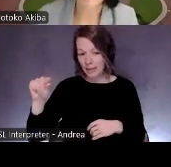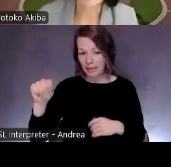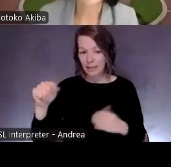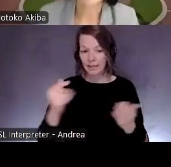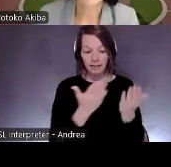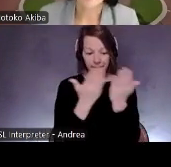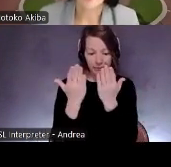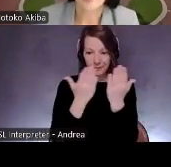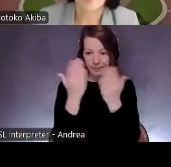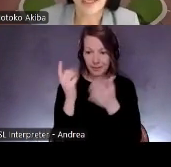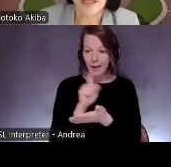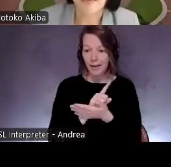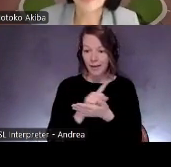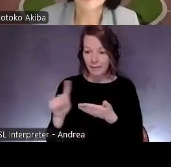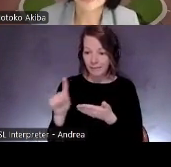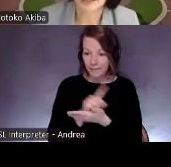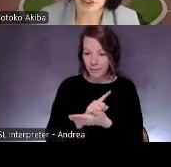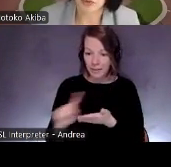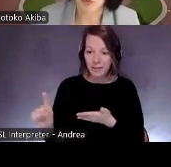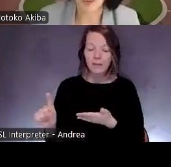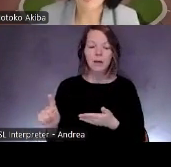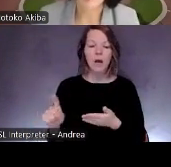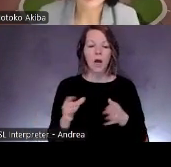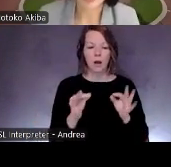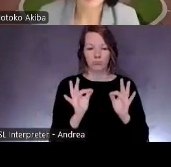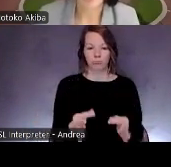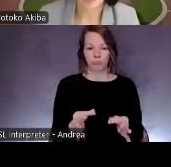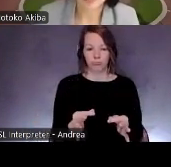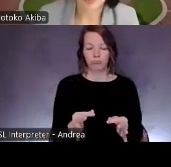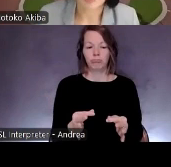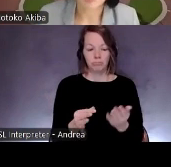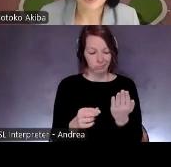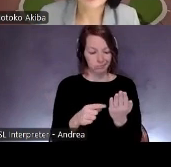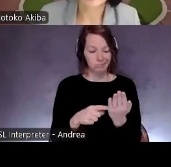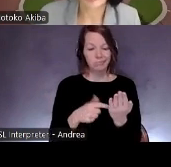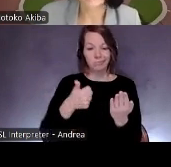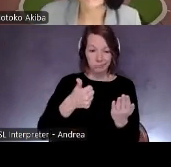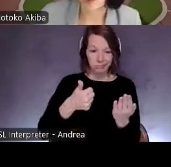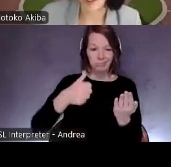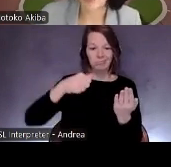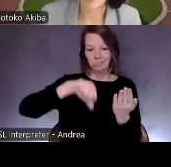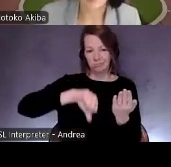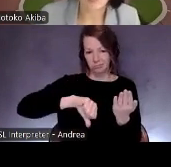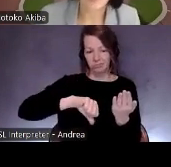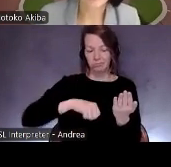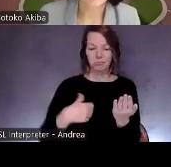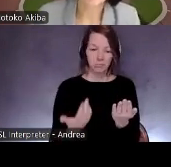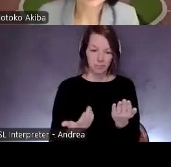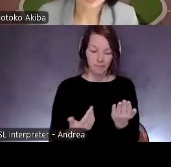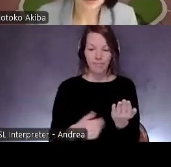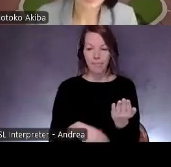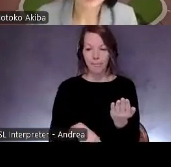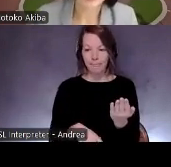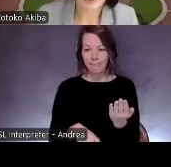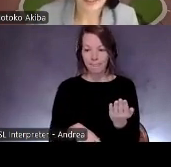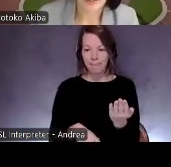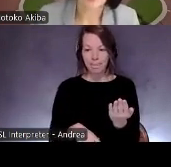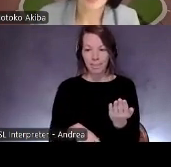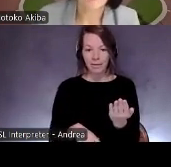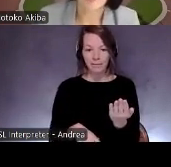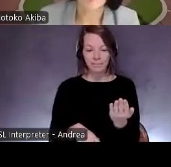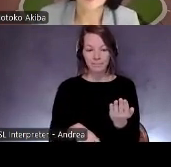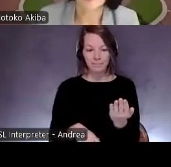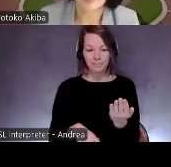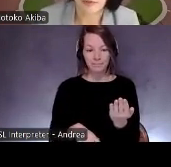every week and make a decision whether each manuscript is a desk reject or needs to be sent